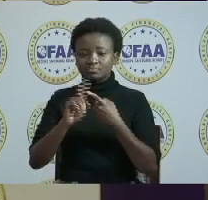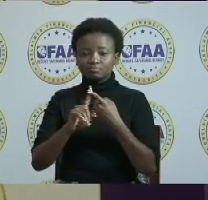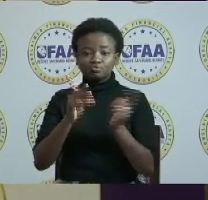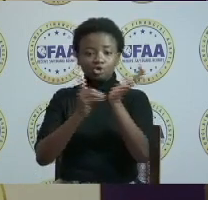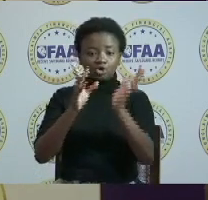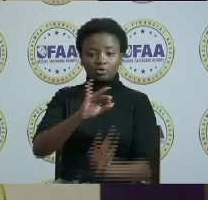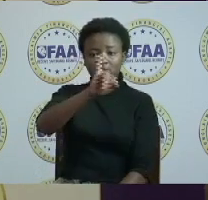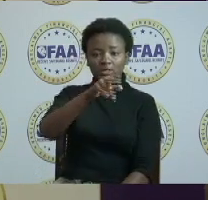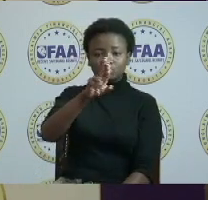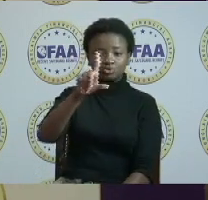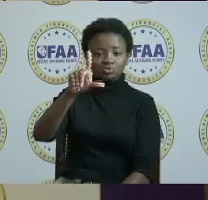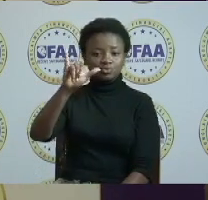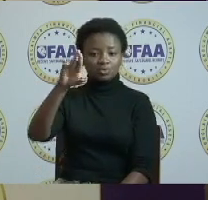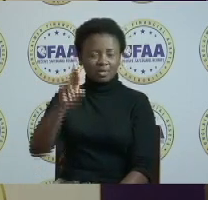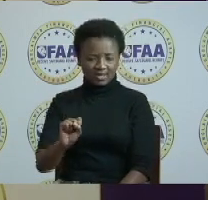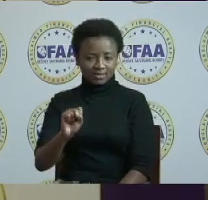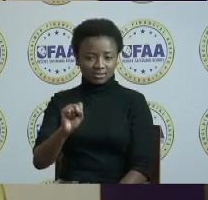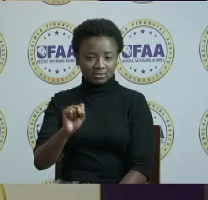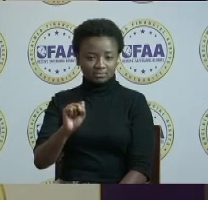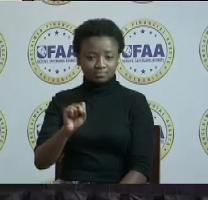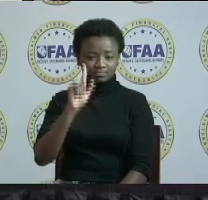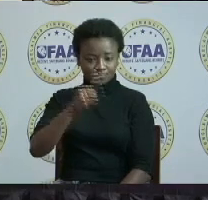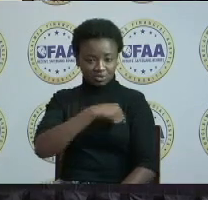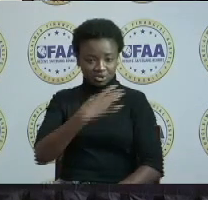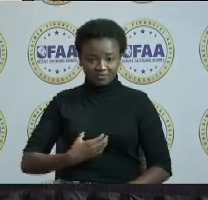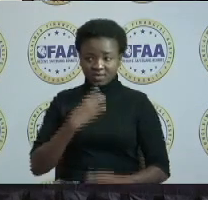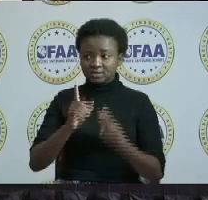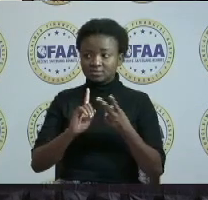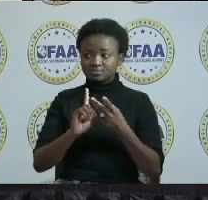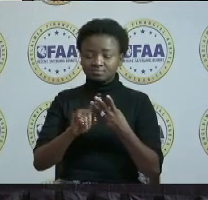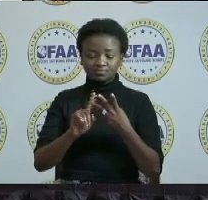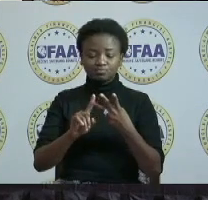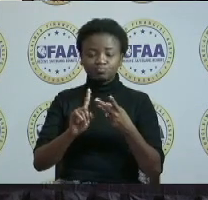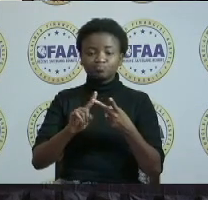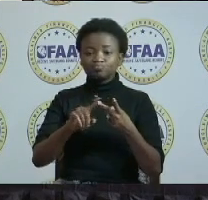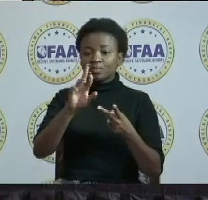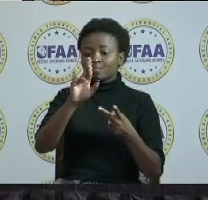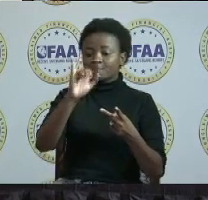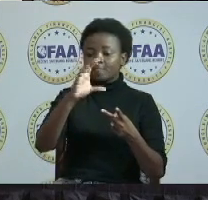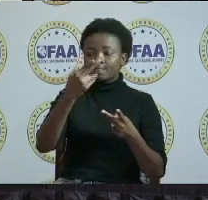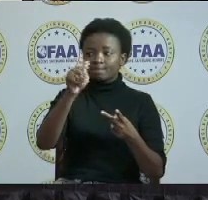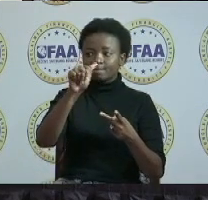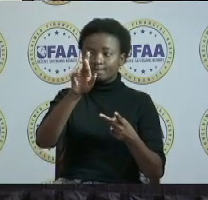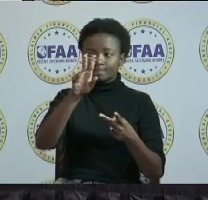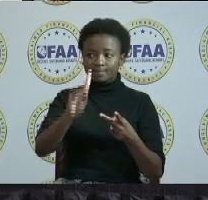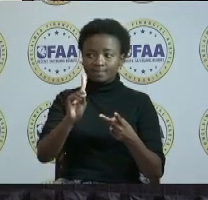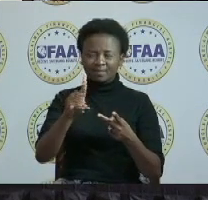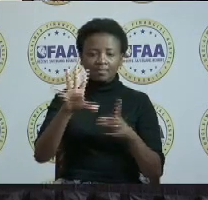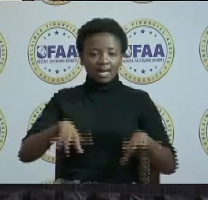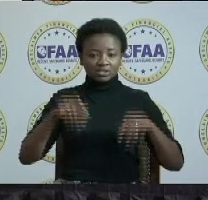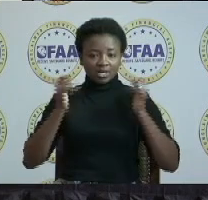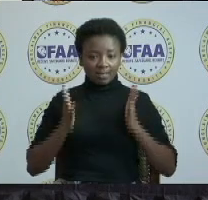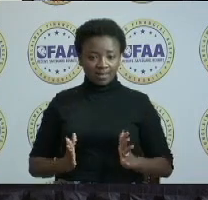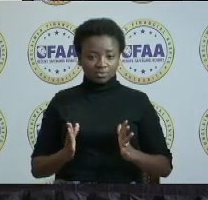is the chief guest, and Richard Kiplagat, who is the chairman of the